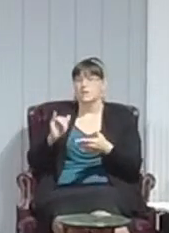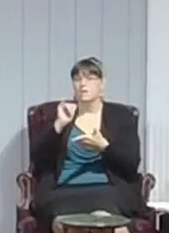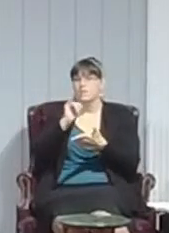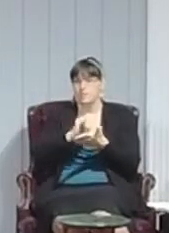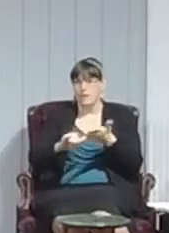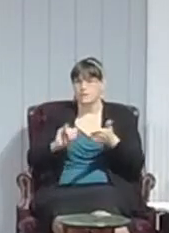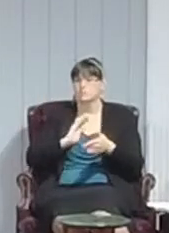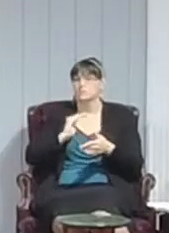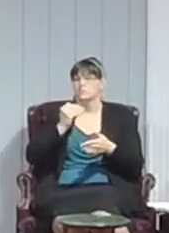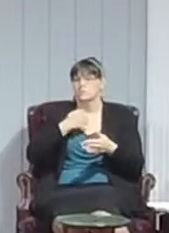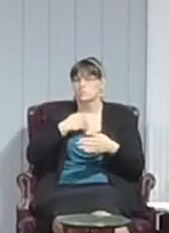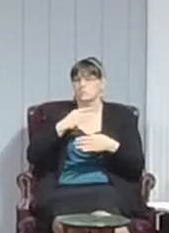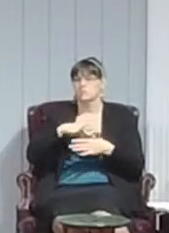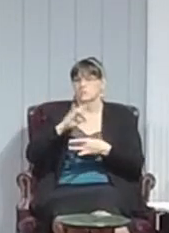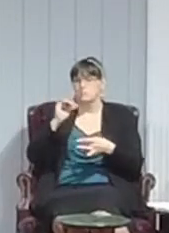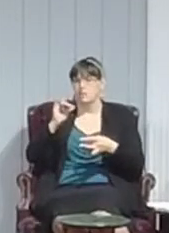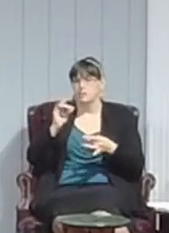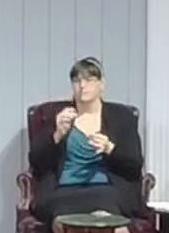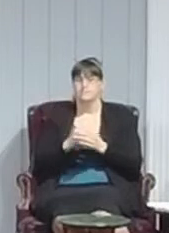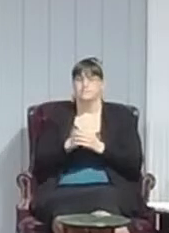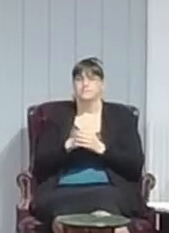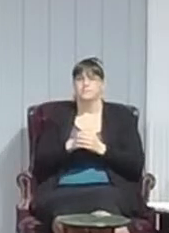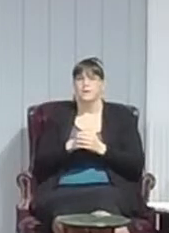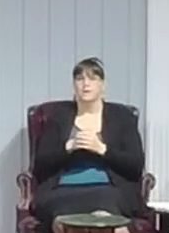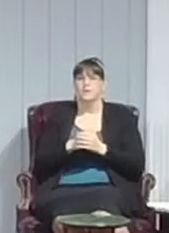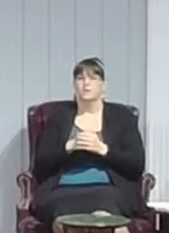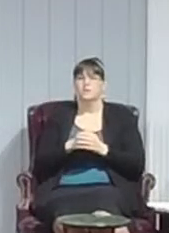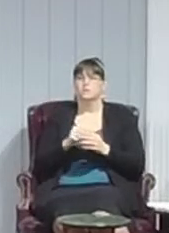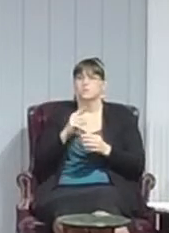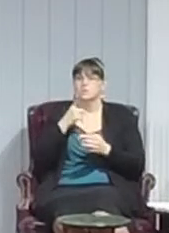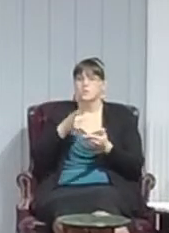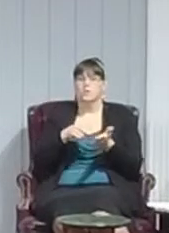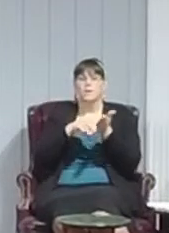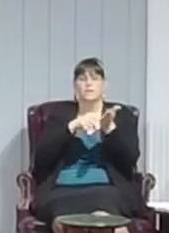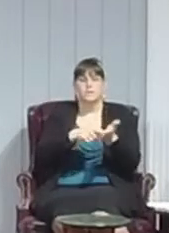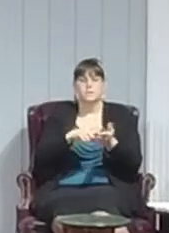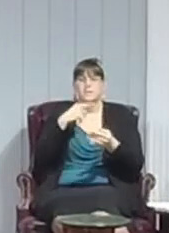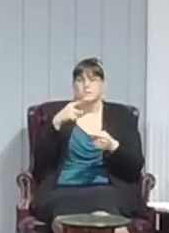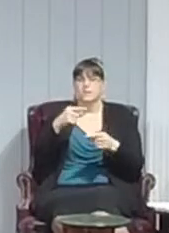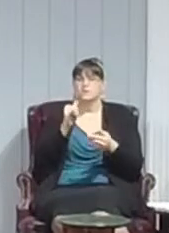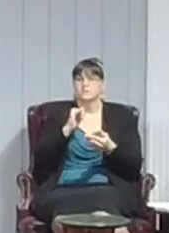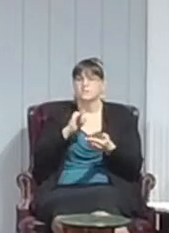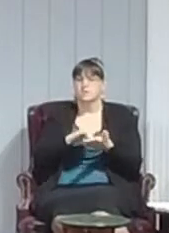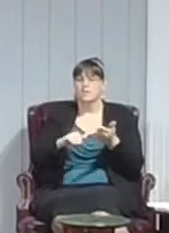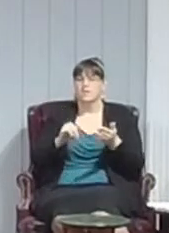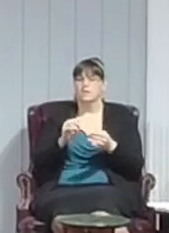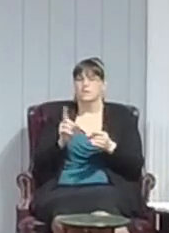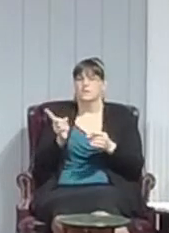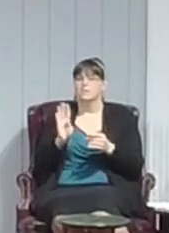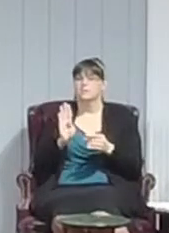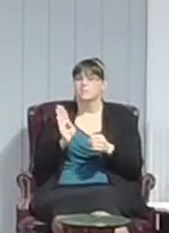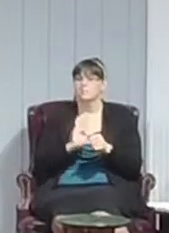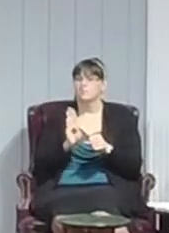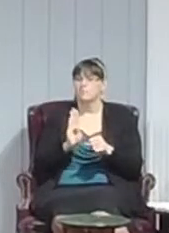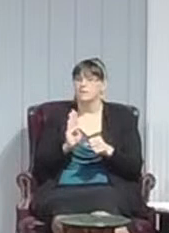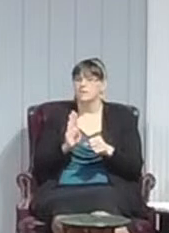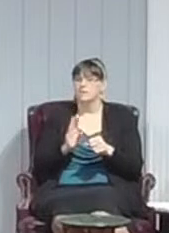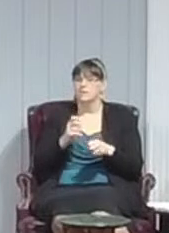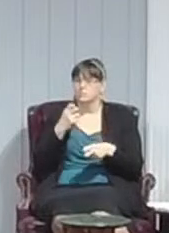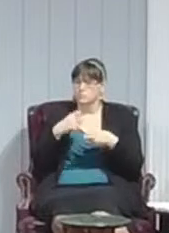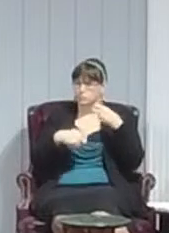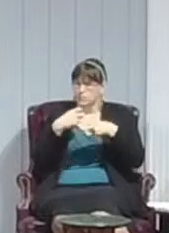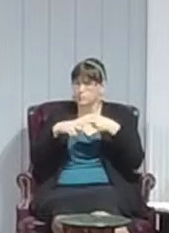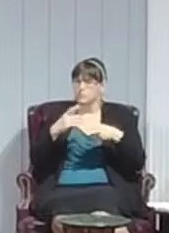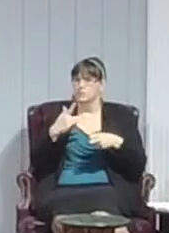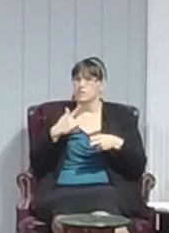of Jesus' instruction tells me this. It tells me that that being troubled of heart is a choice that